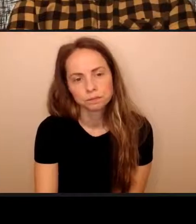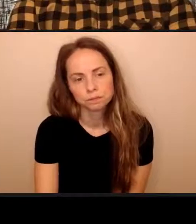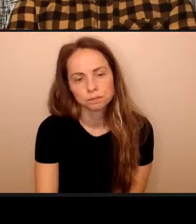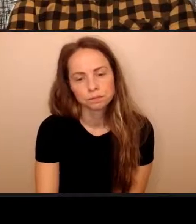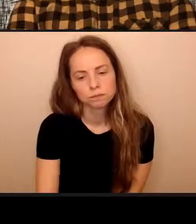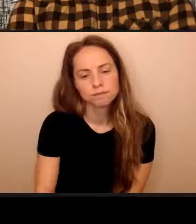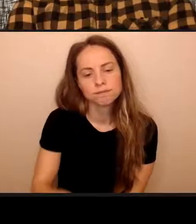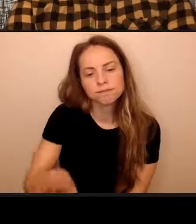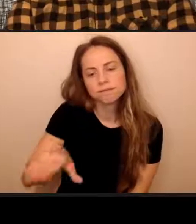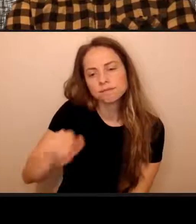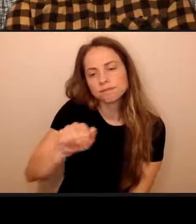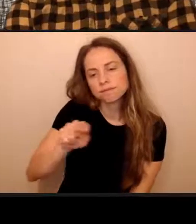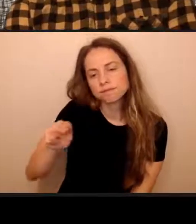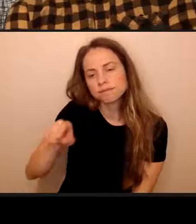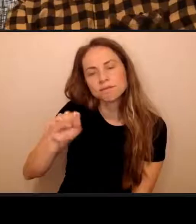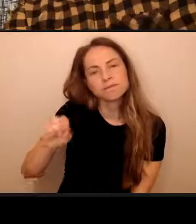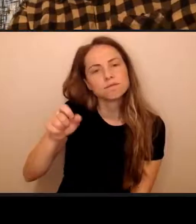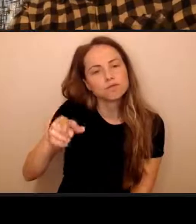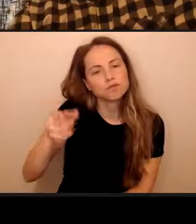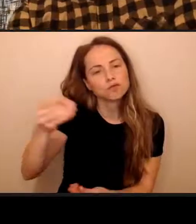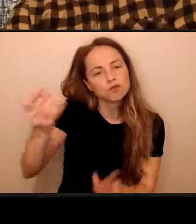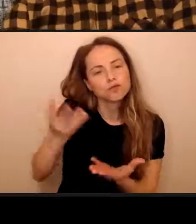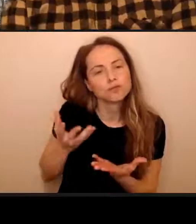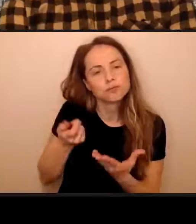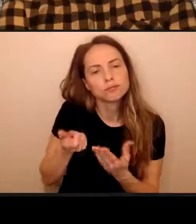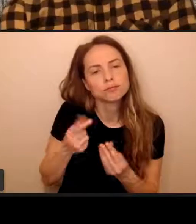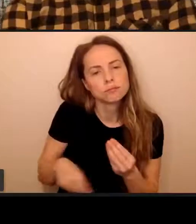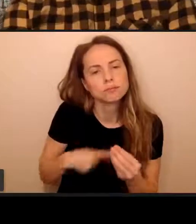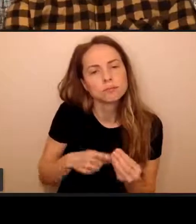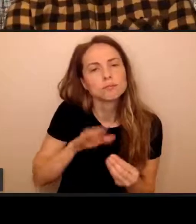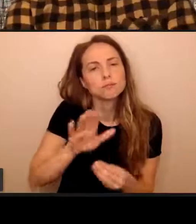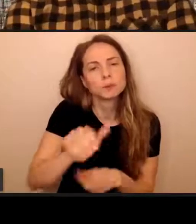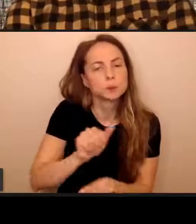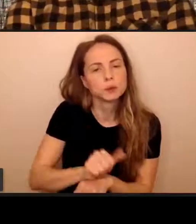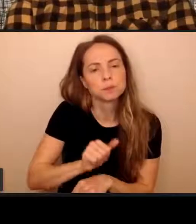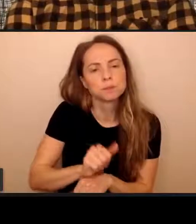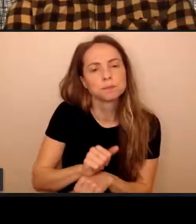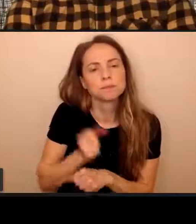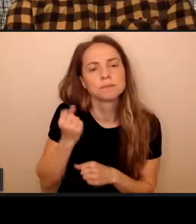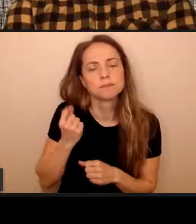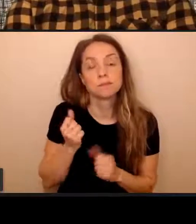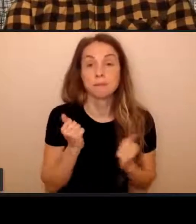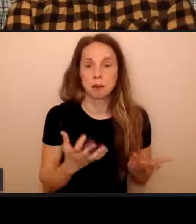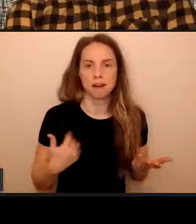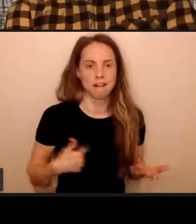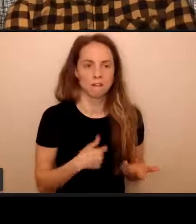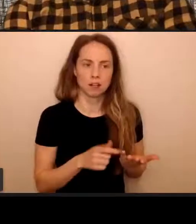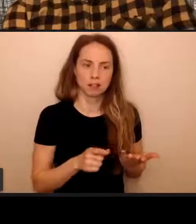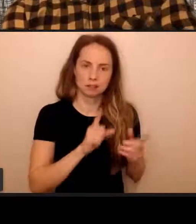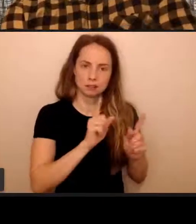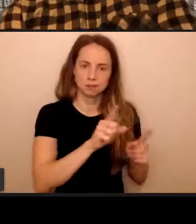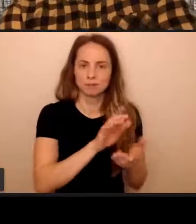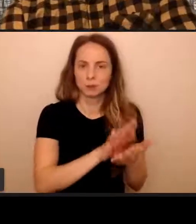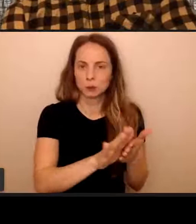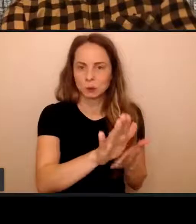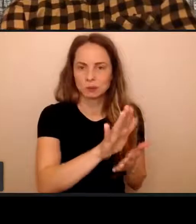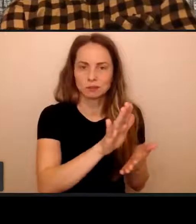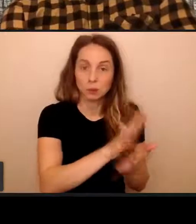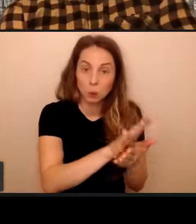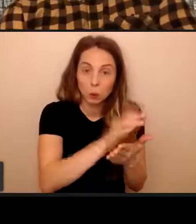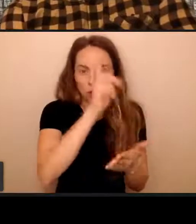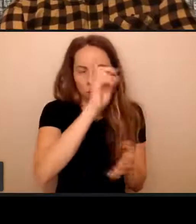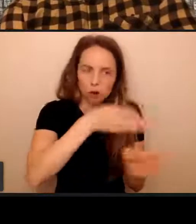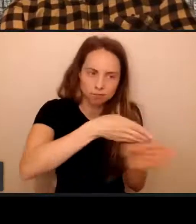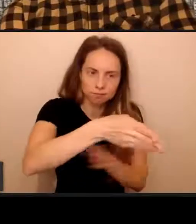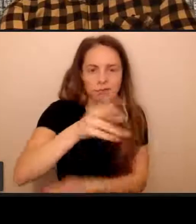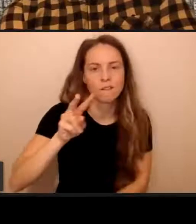And can you tell us a little bit about just in your job, a lot of us are going to school to be voc rehab counselors,